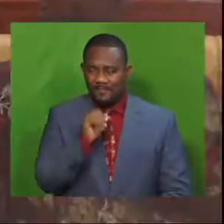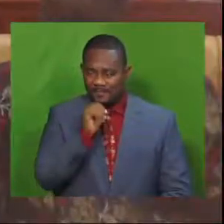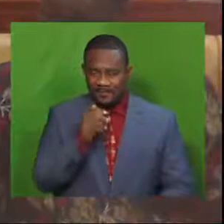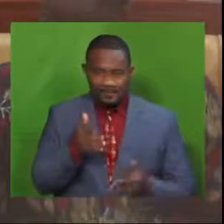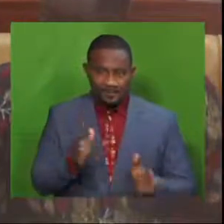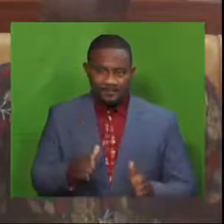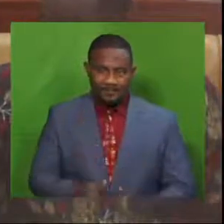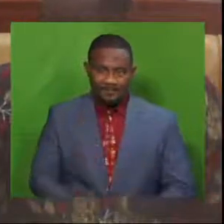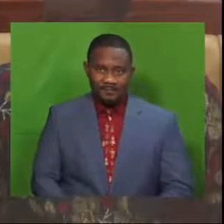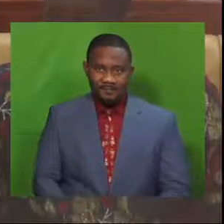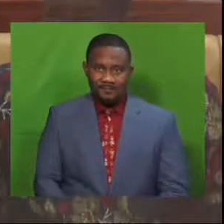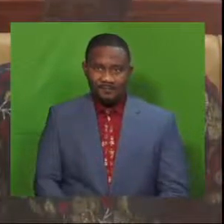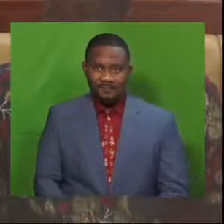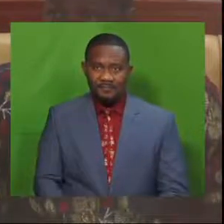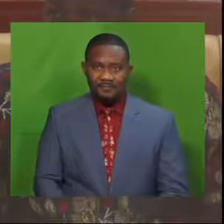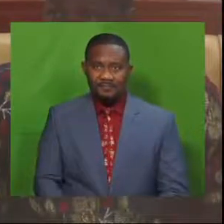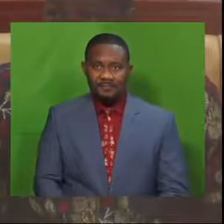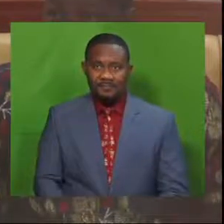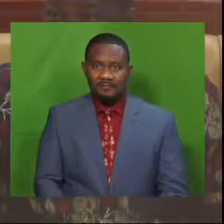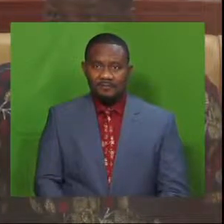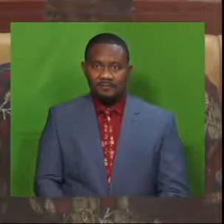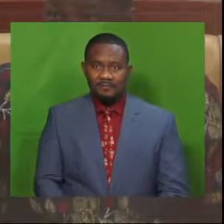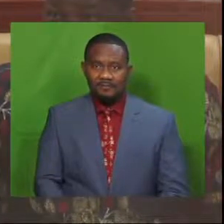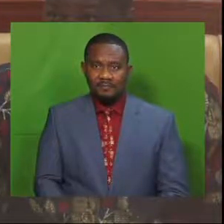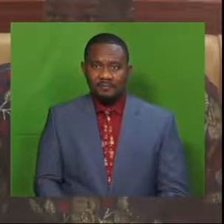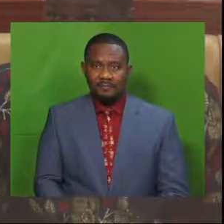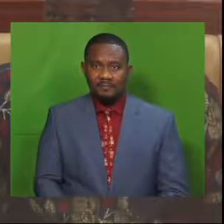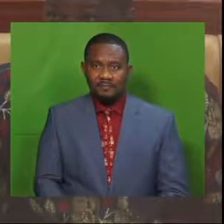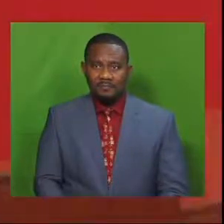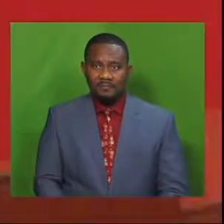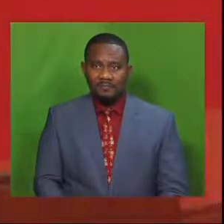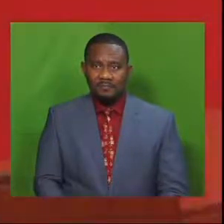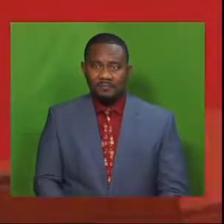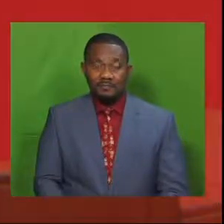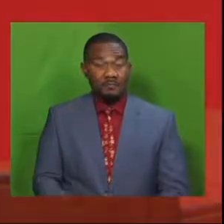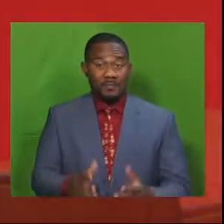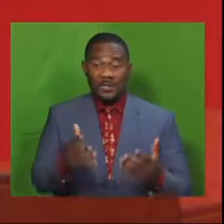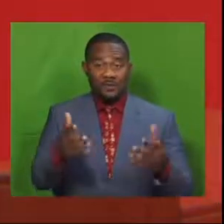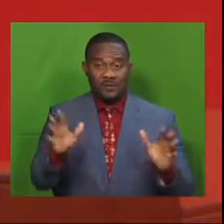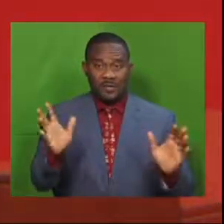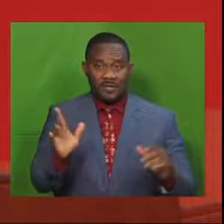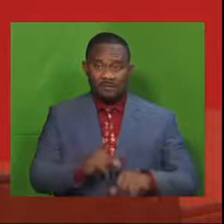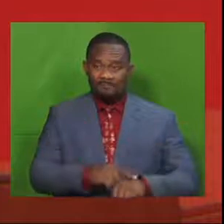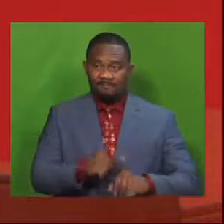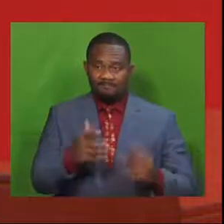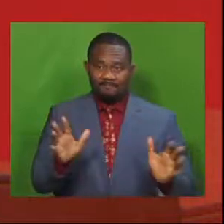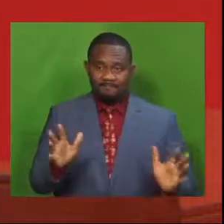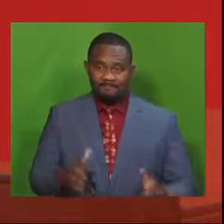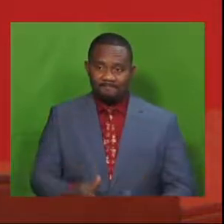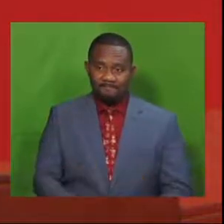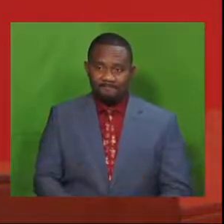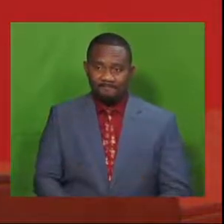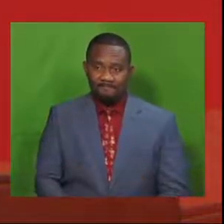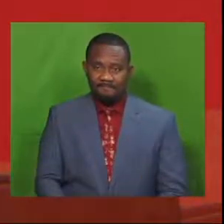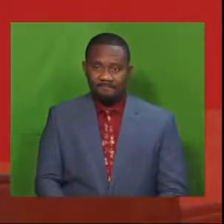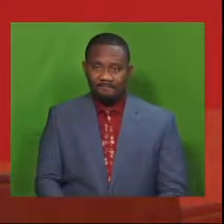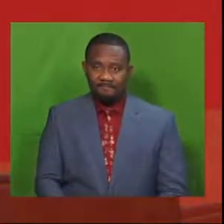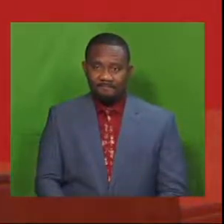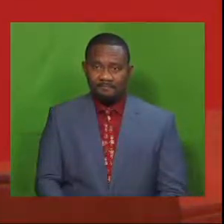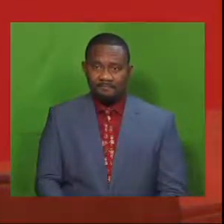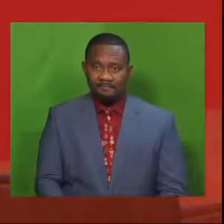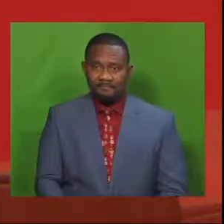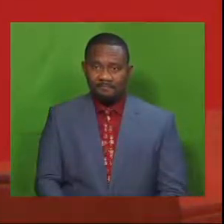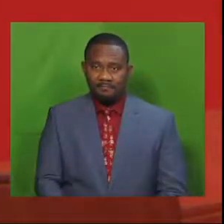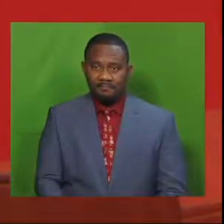Okay, thank you, Mr. Speaker. Then I should ask the last question. Leader, you've exhausted your time. Okay. Please. So, Mr. Speaker, I want to...